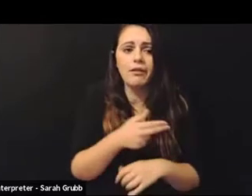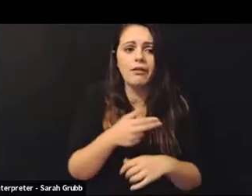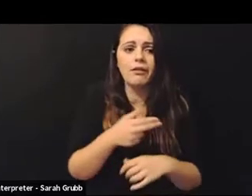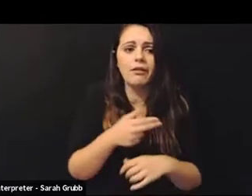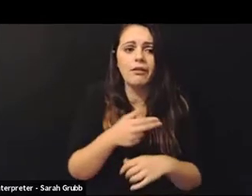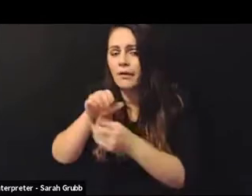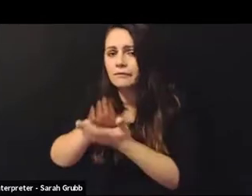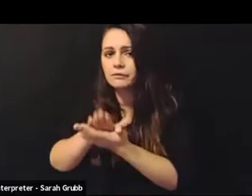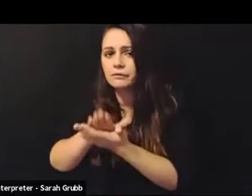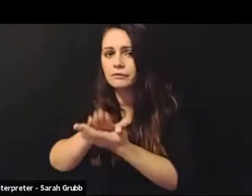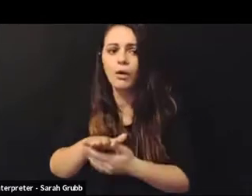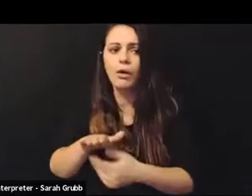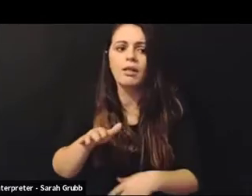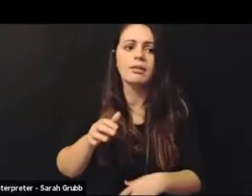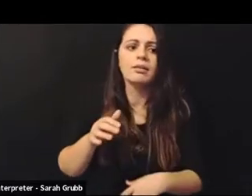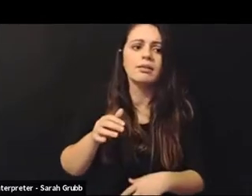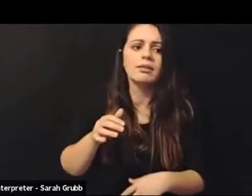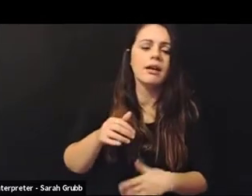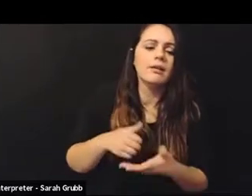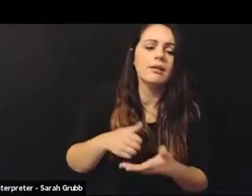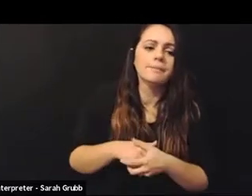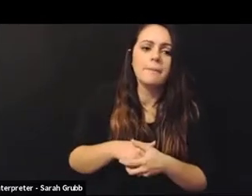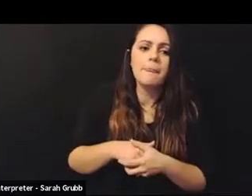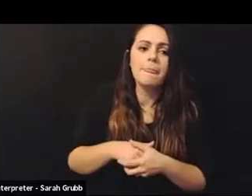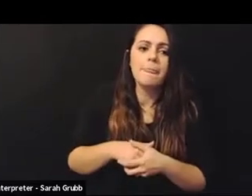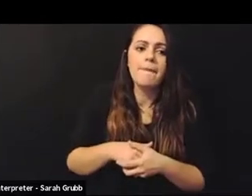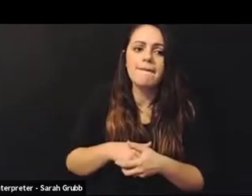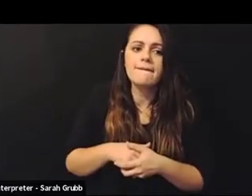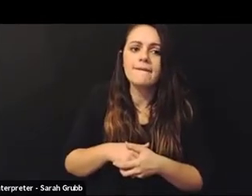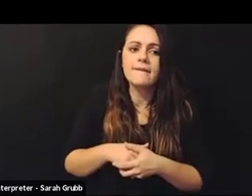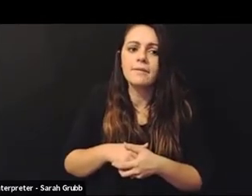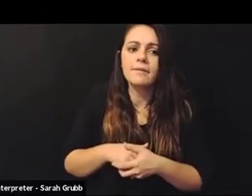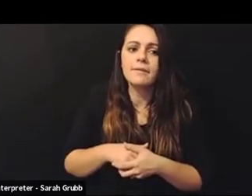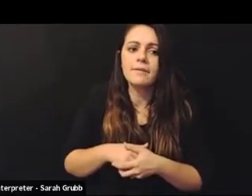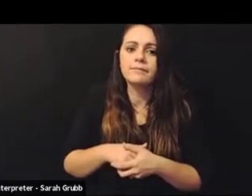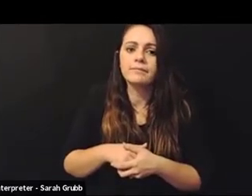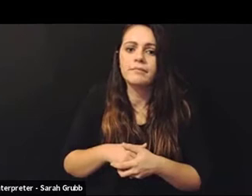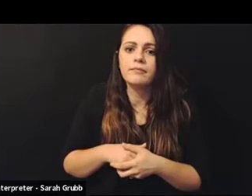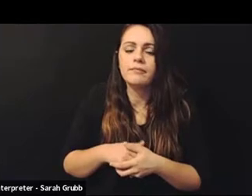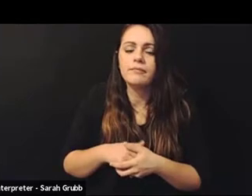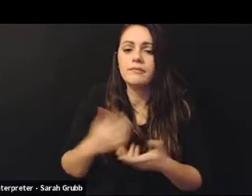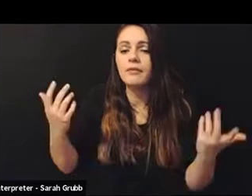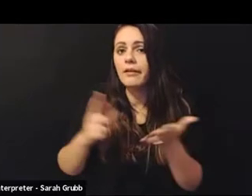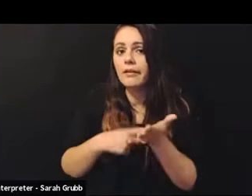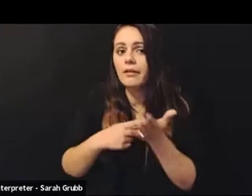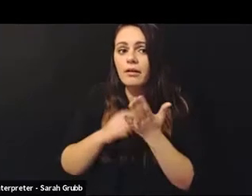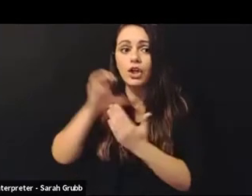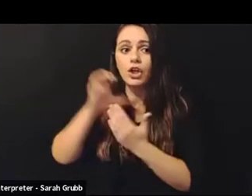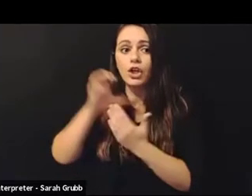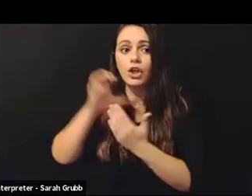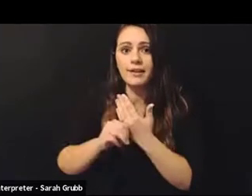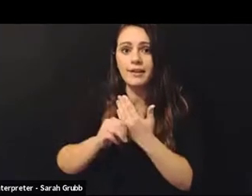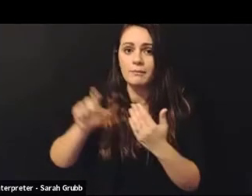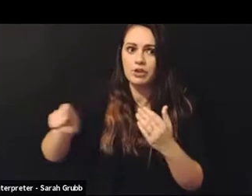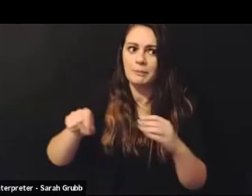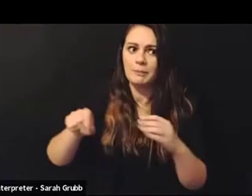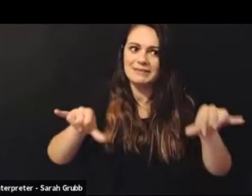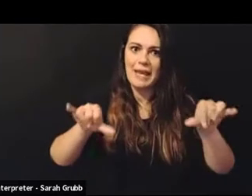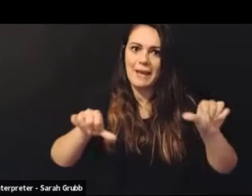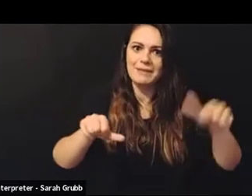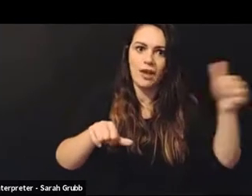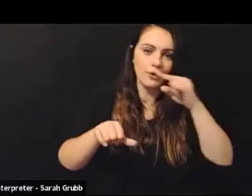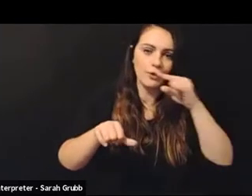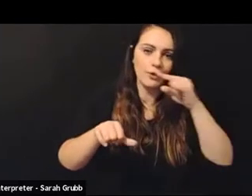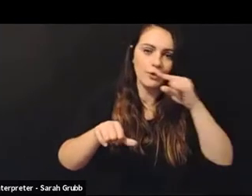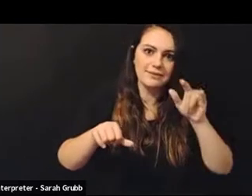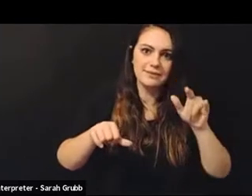And also thinking about making sure the curriculum is the same curriculum that other kids their age would be using, but provide them with adaptations, connecting it to their